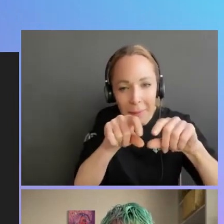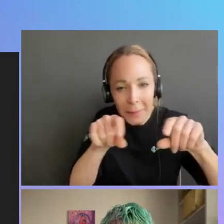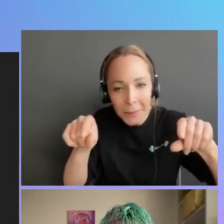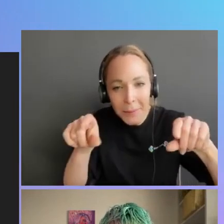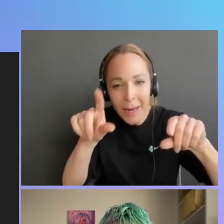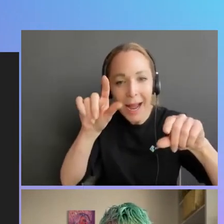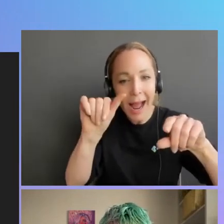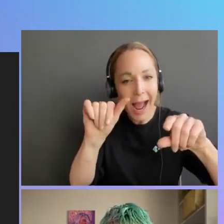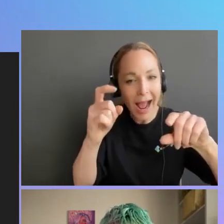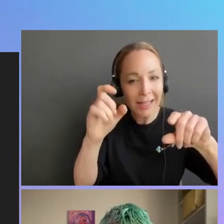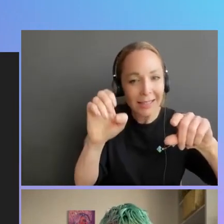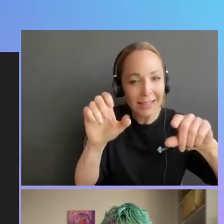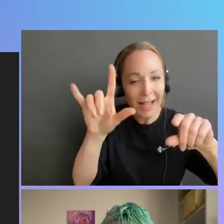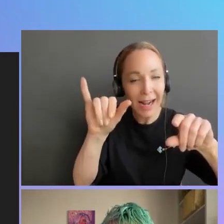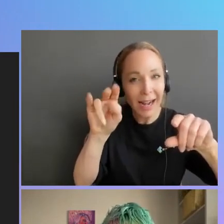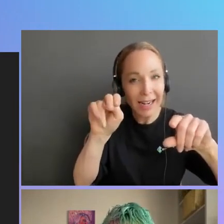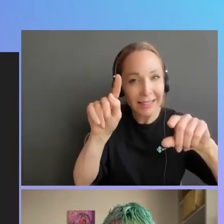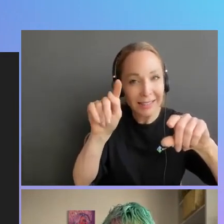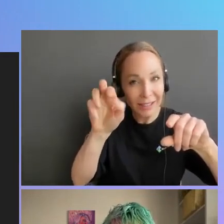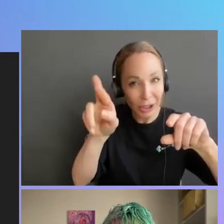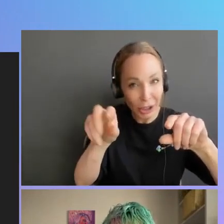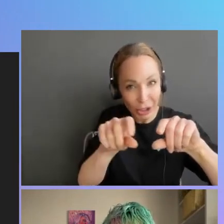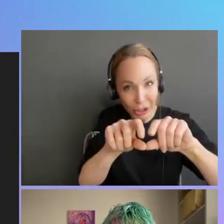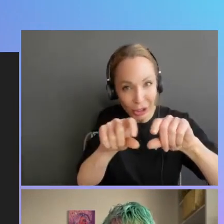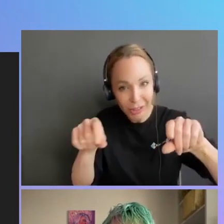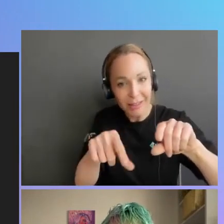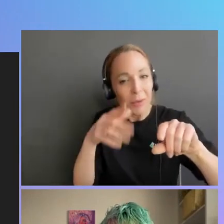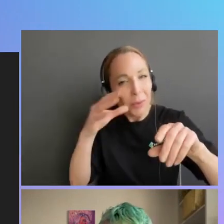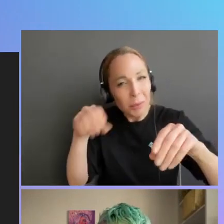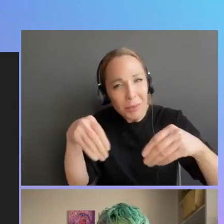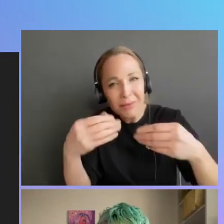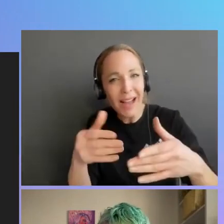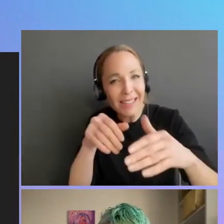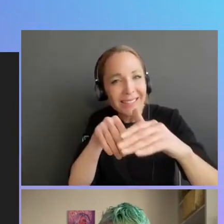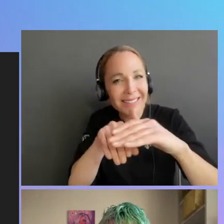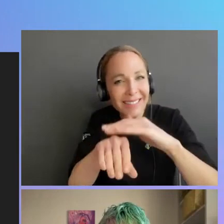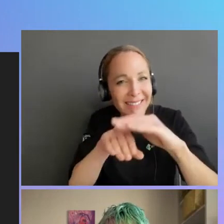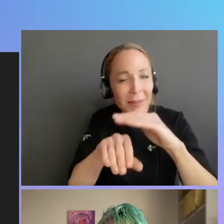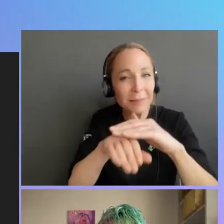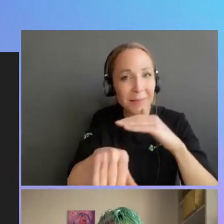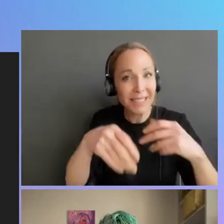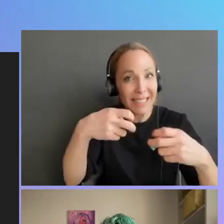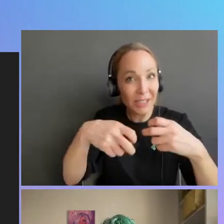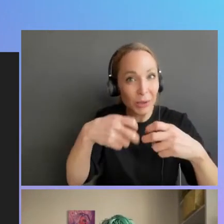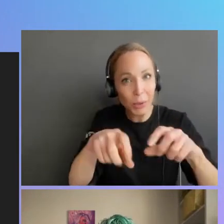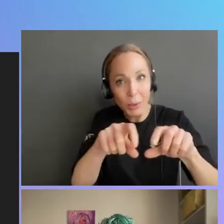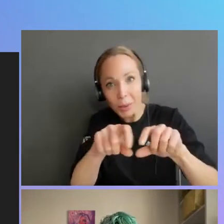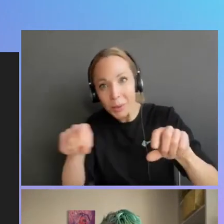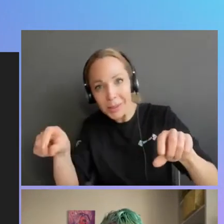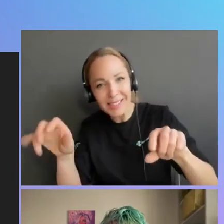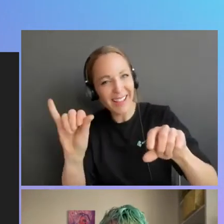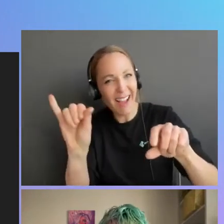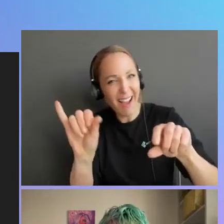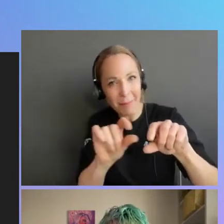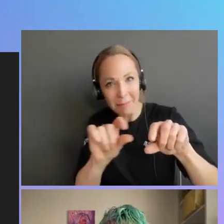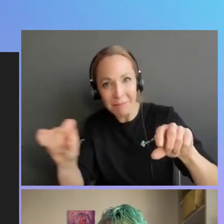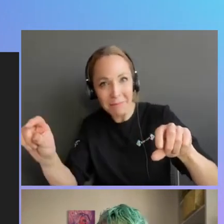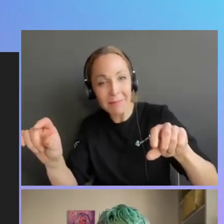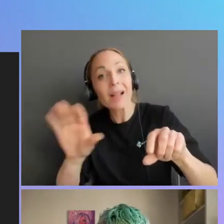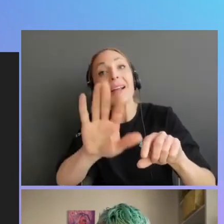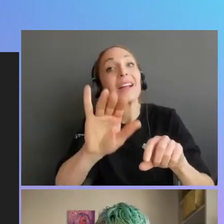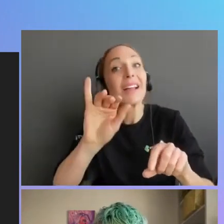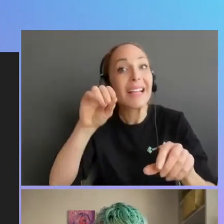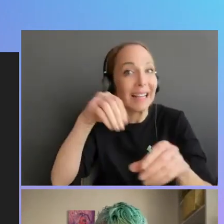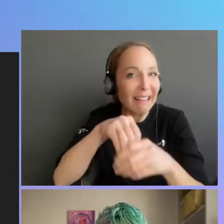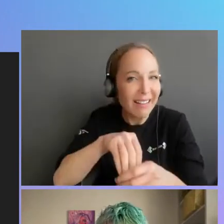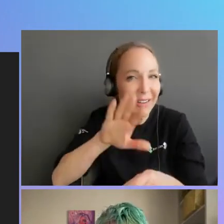same feedback on accessibility issues directly in line in your PRs as well. So let's say I committed this code. I didn't